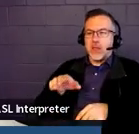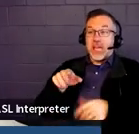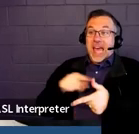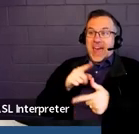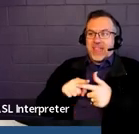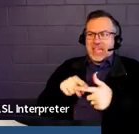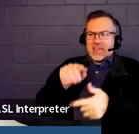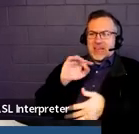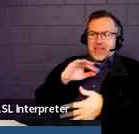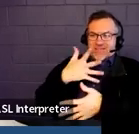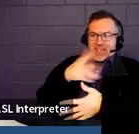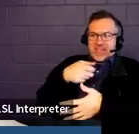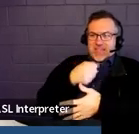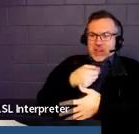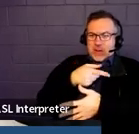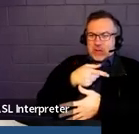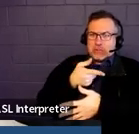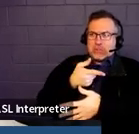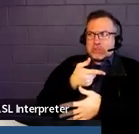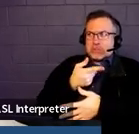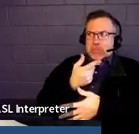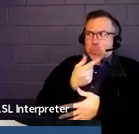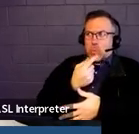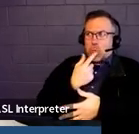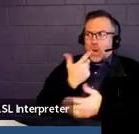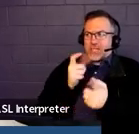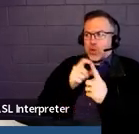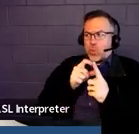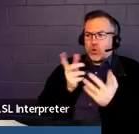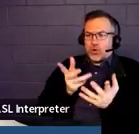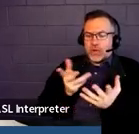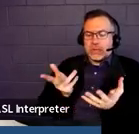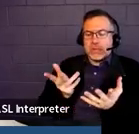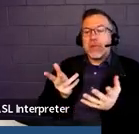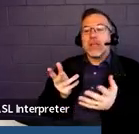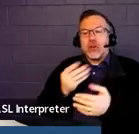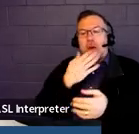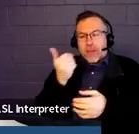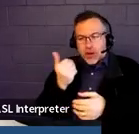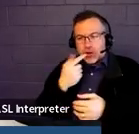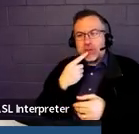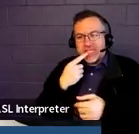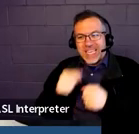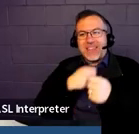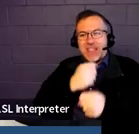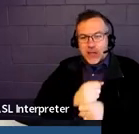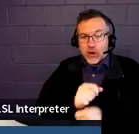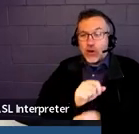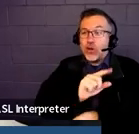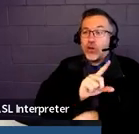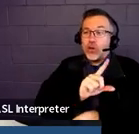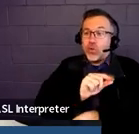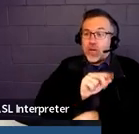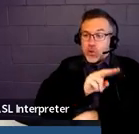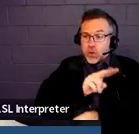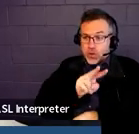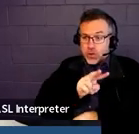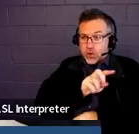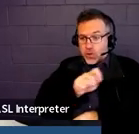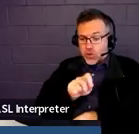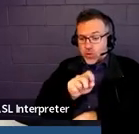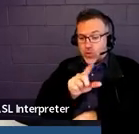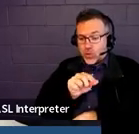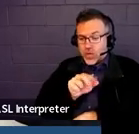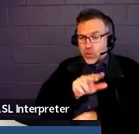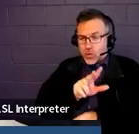sixth year. Mm-hmm. But that's not set in stone. So if there was another way that people wanted to label those years, we're